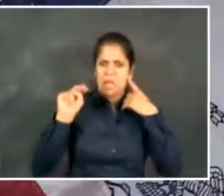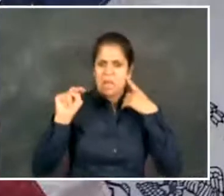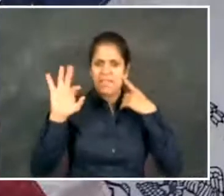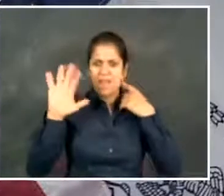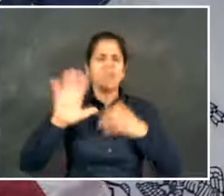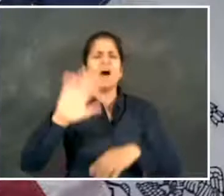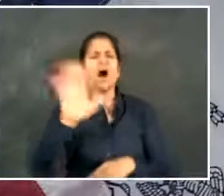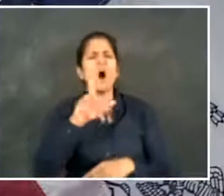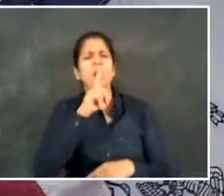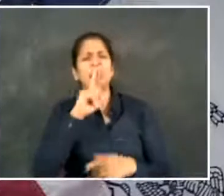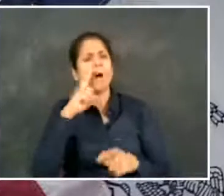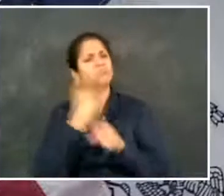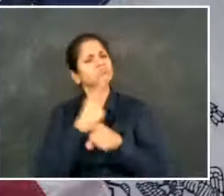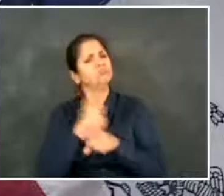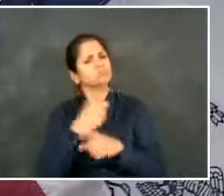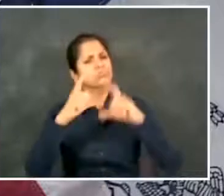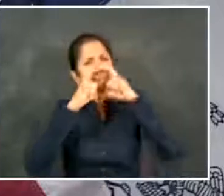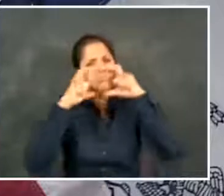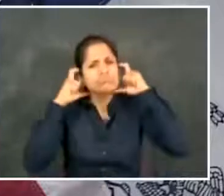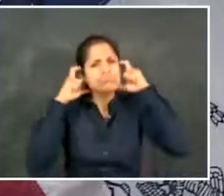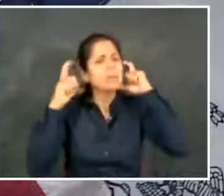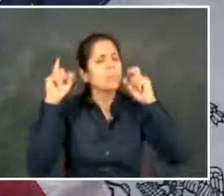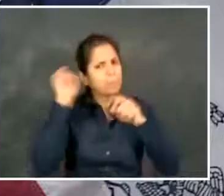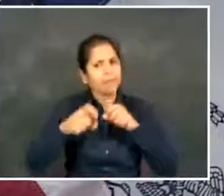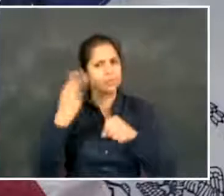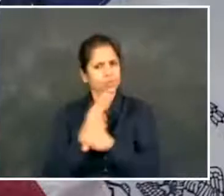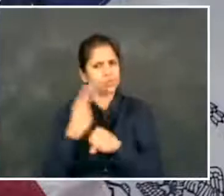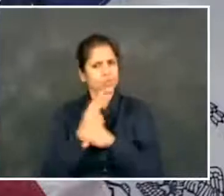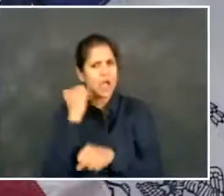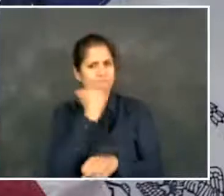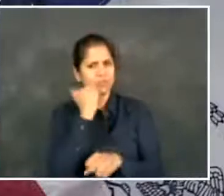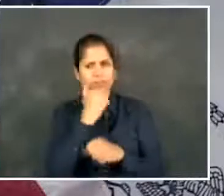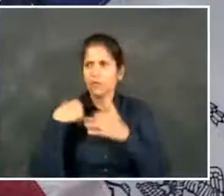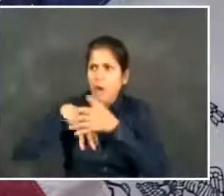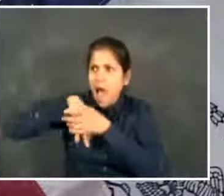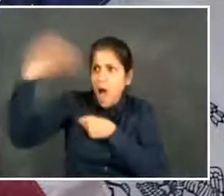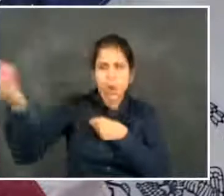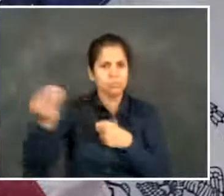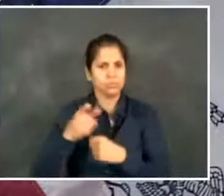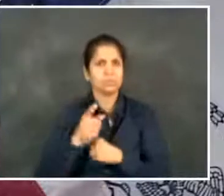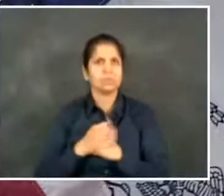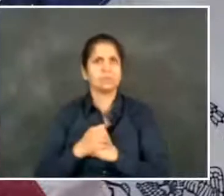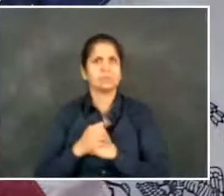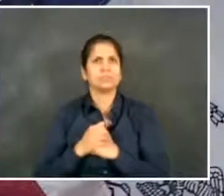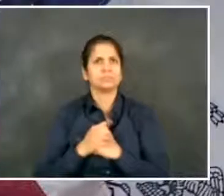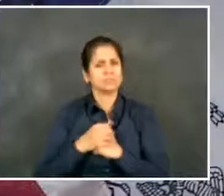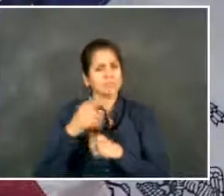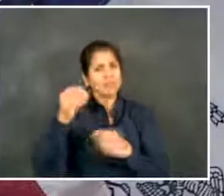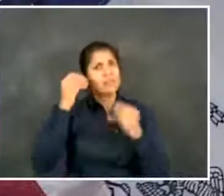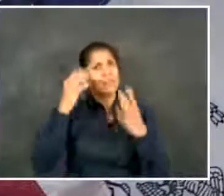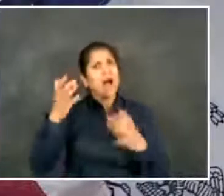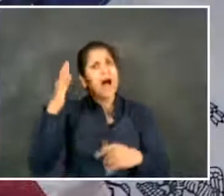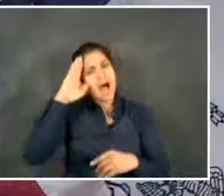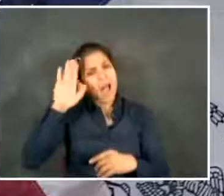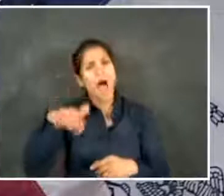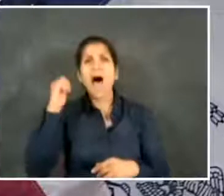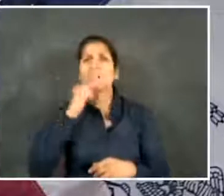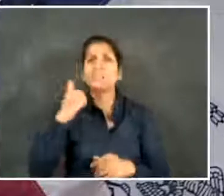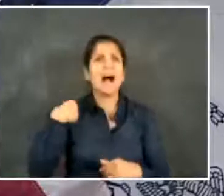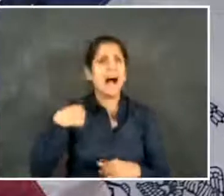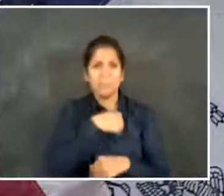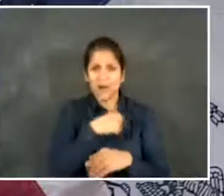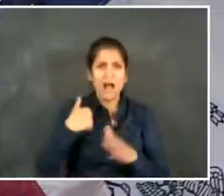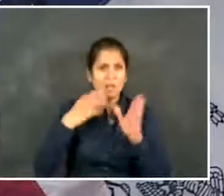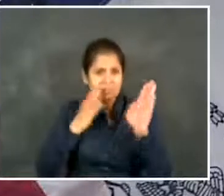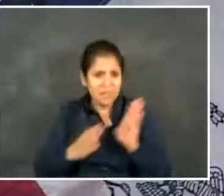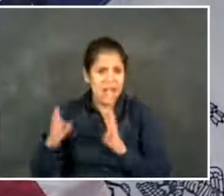constantly. One of the things we've learned during this crisis is we just have to be in constant motion. The disease is constantly in motion and throwing us curveballs. We have